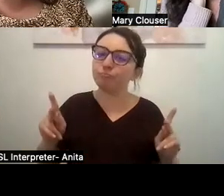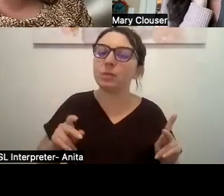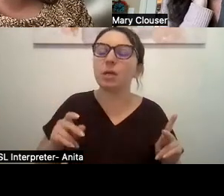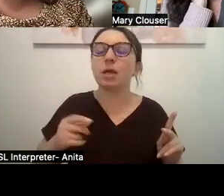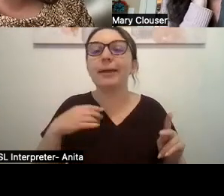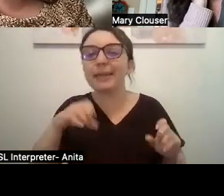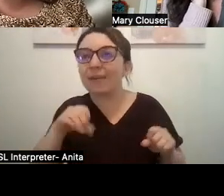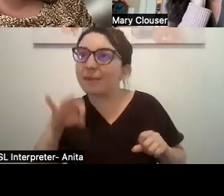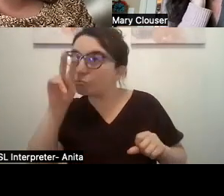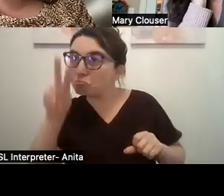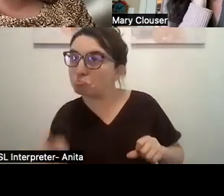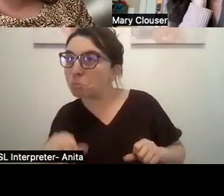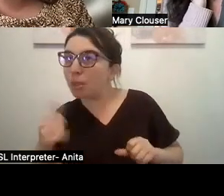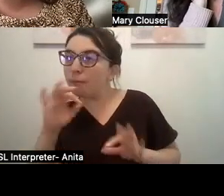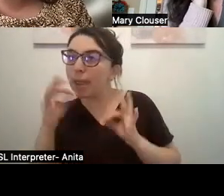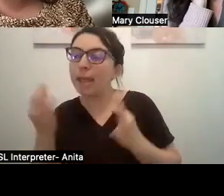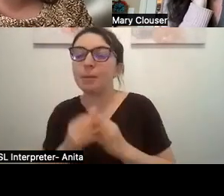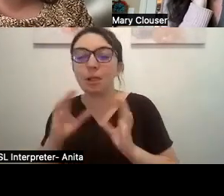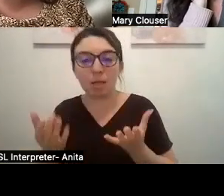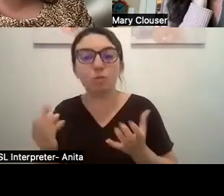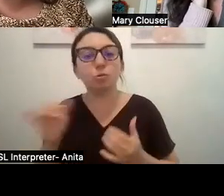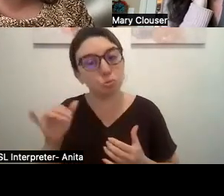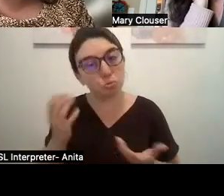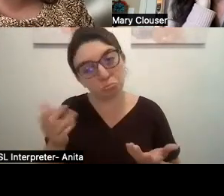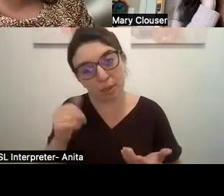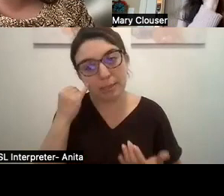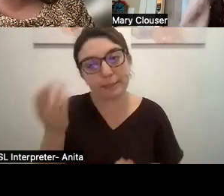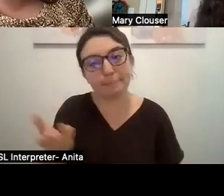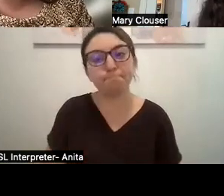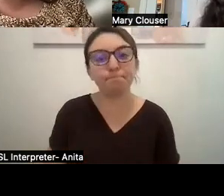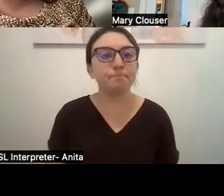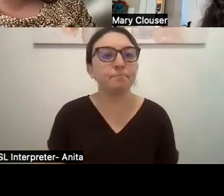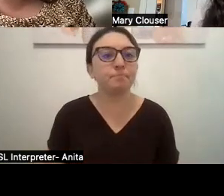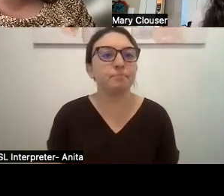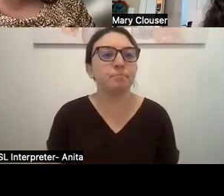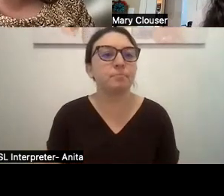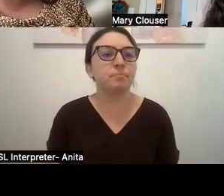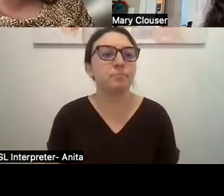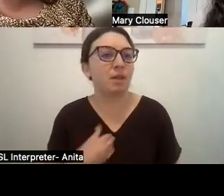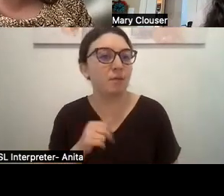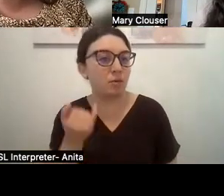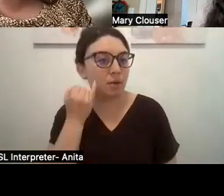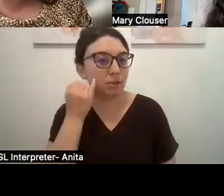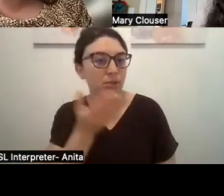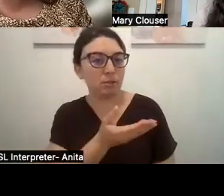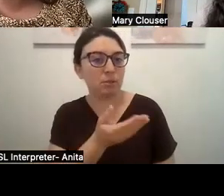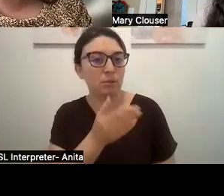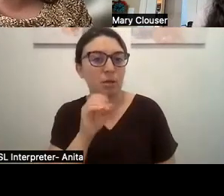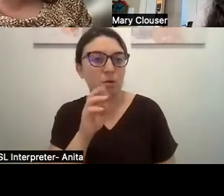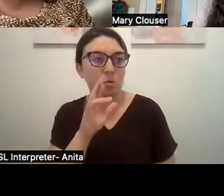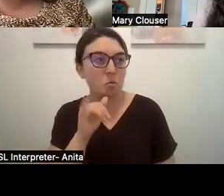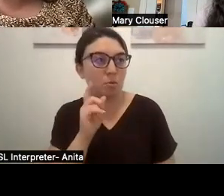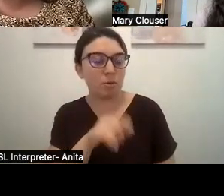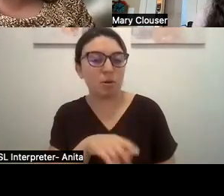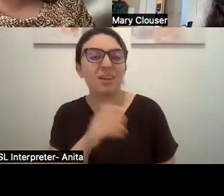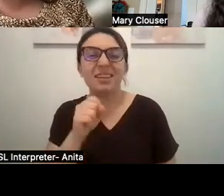other families that are in the class. Okay, thank you. I actually have another question, but if anybody else raised their hand, I can wait.